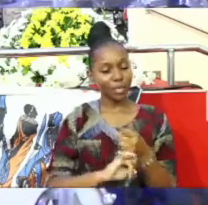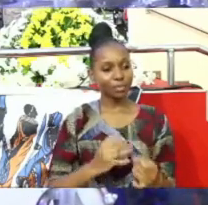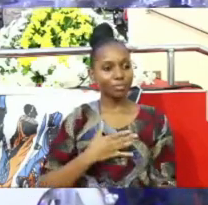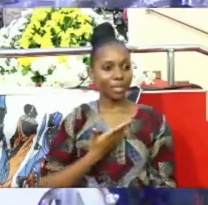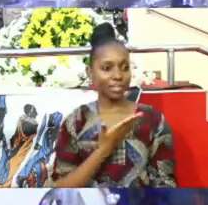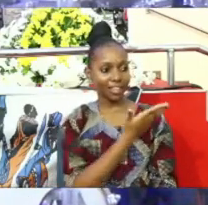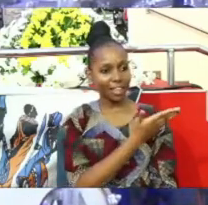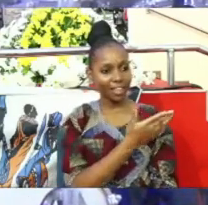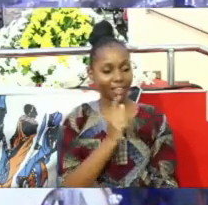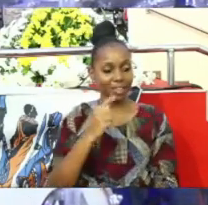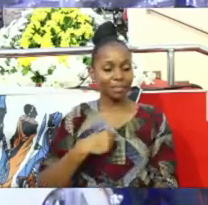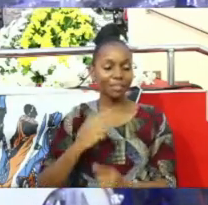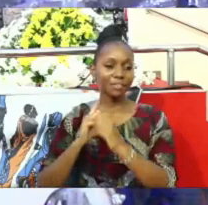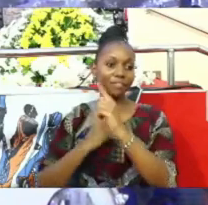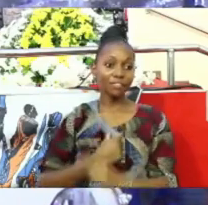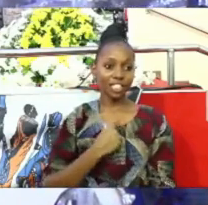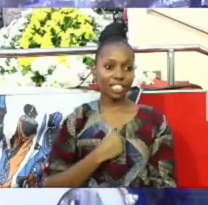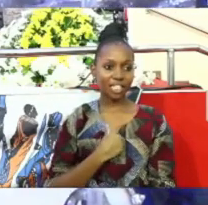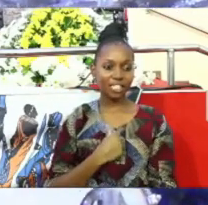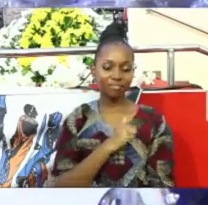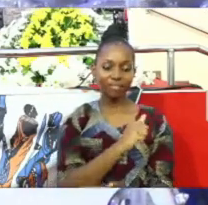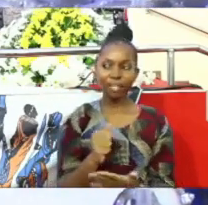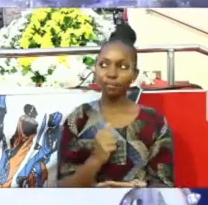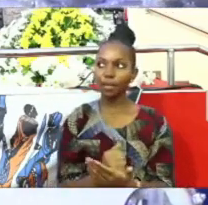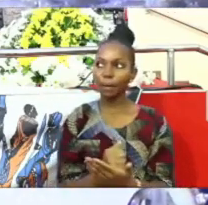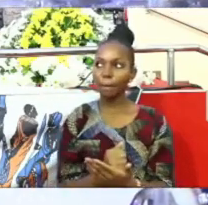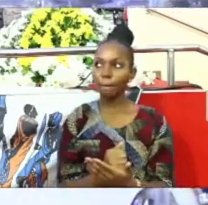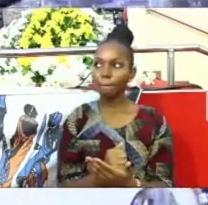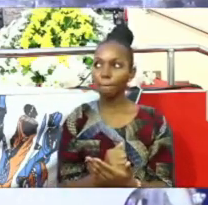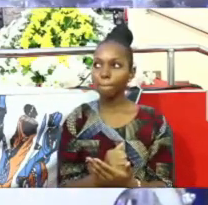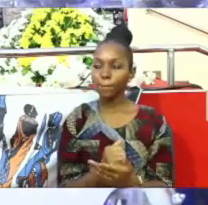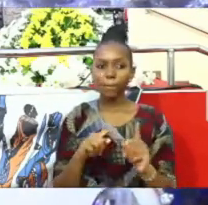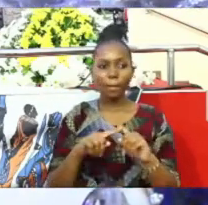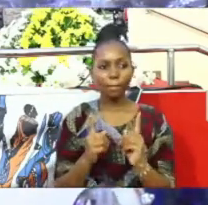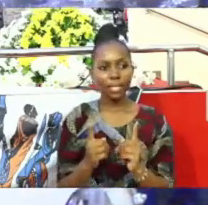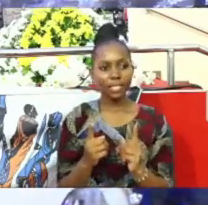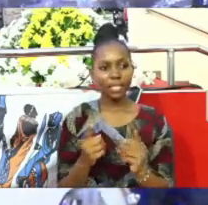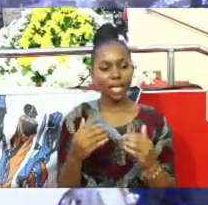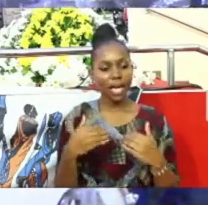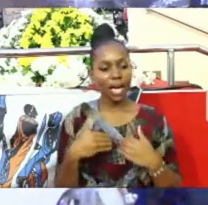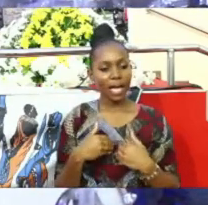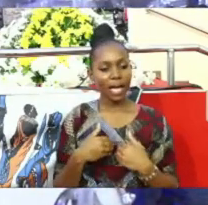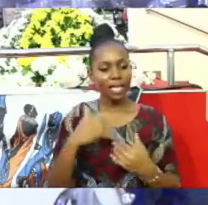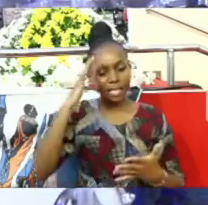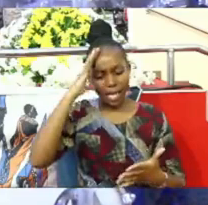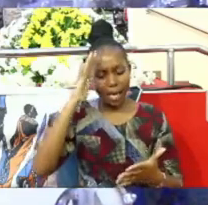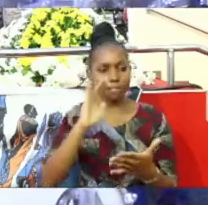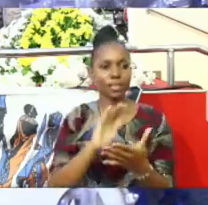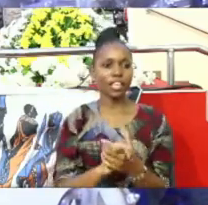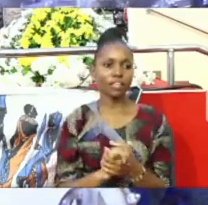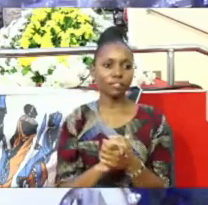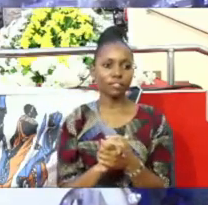wangu akiwa university. Amen. Amen. But I had this conviction upon conviction. Lakini nilikuwa niko